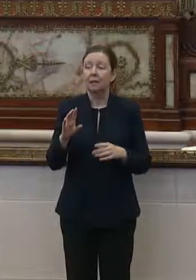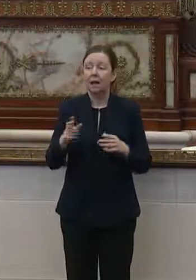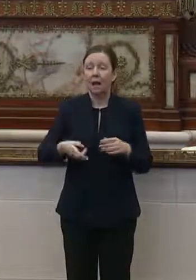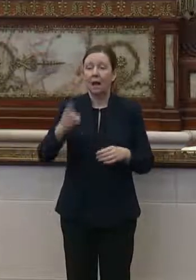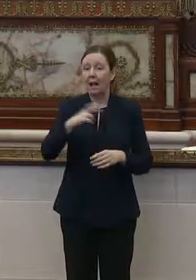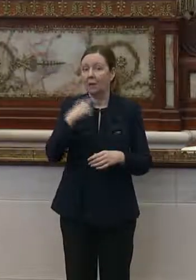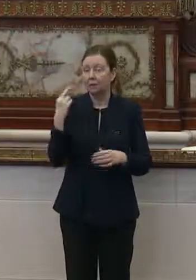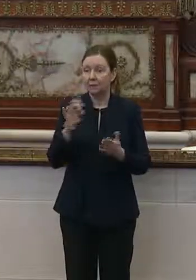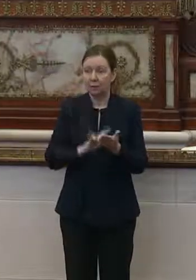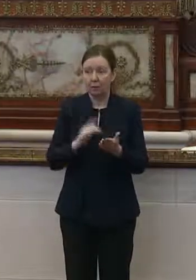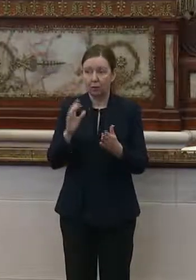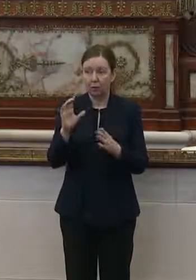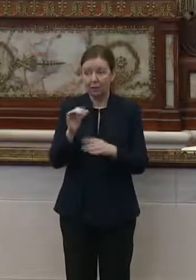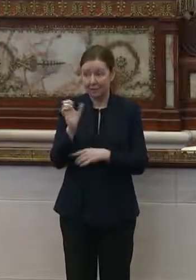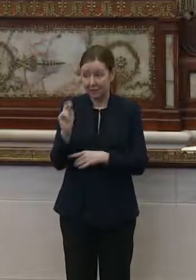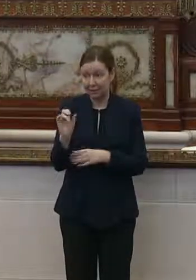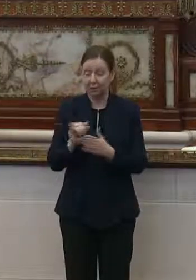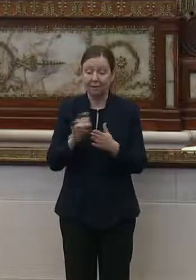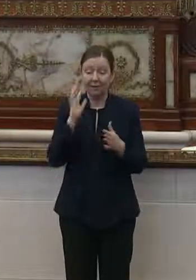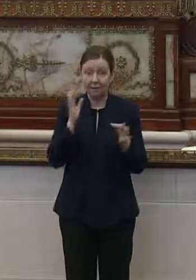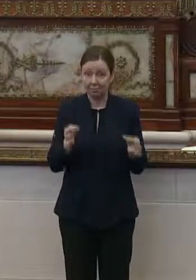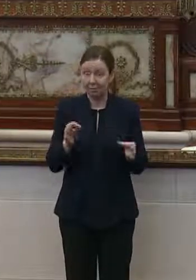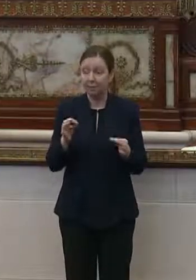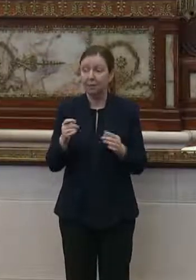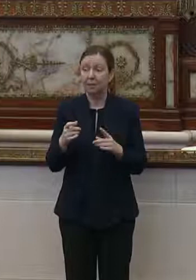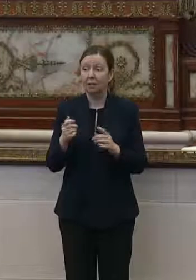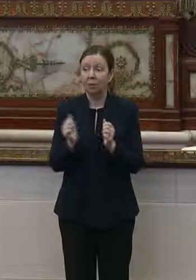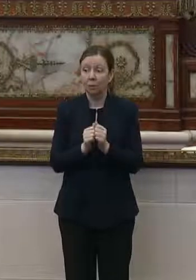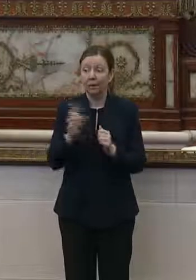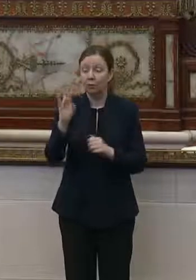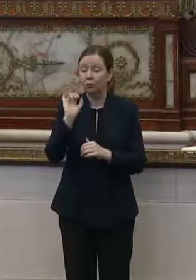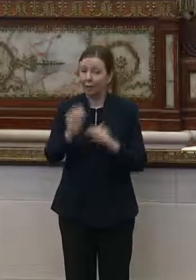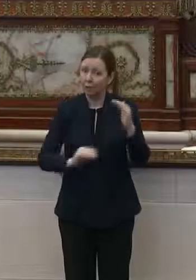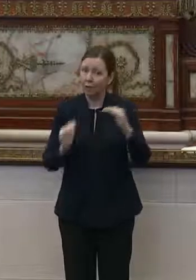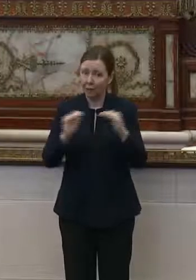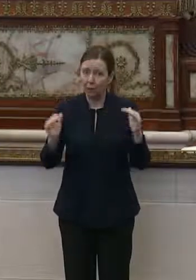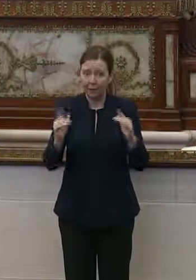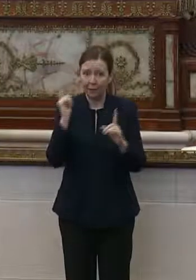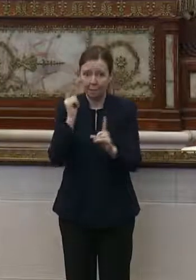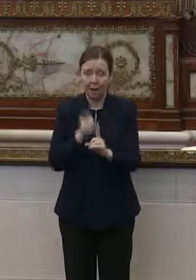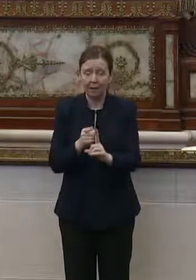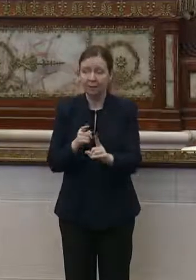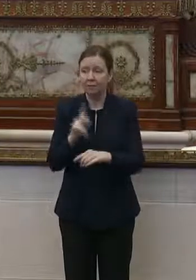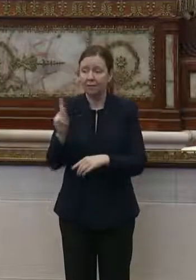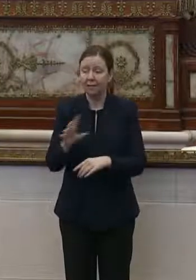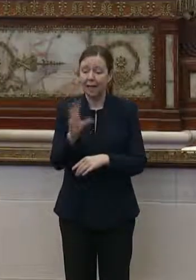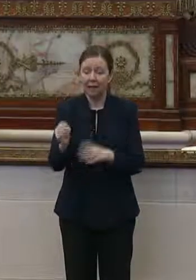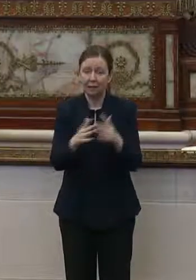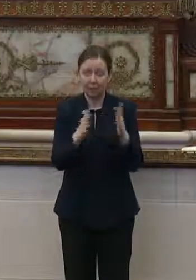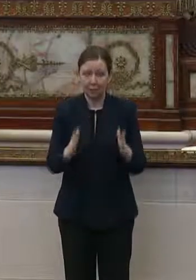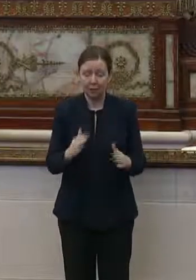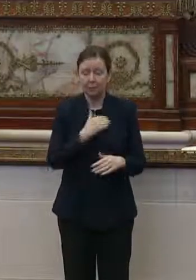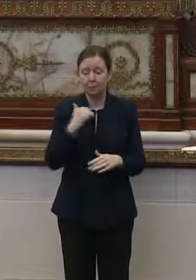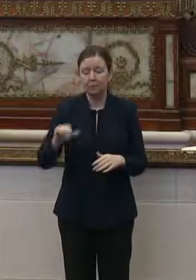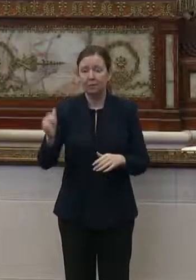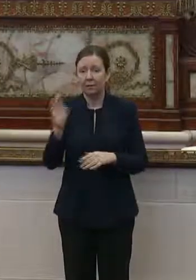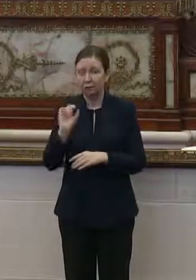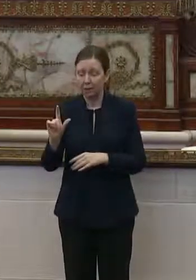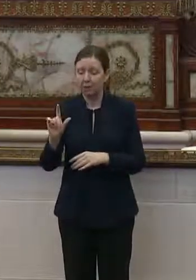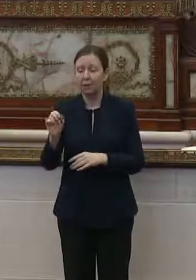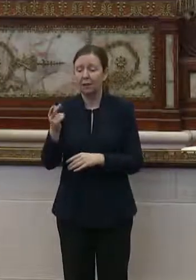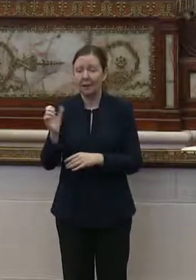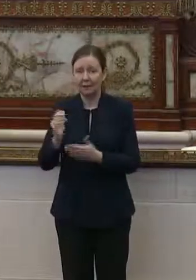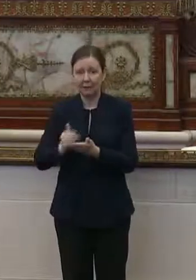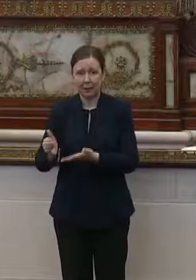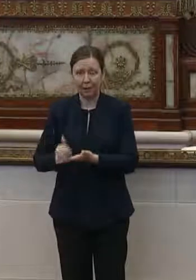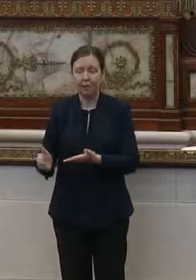medical conditions. This decision was made specifically with racial equity in mind. In Philadelphia, African Americans and members of other racial and ethnic minorities are more